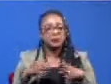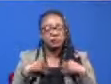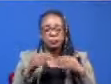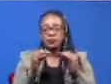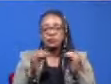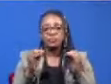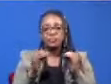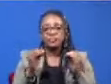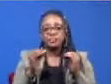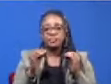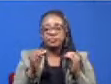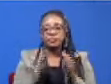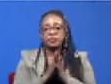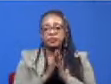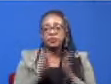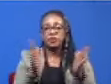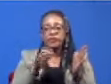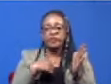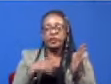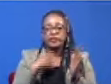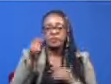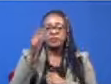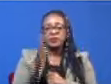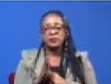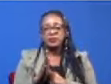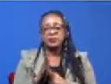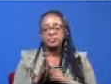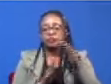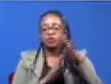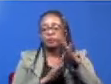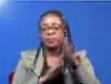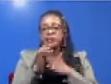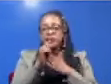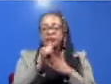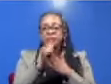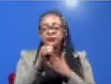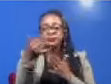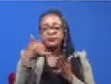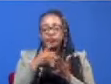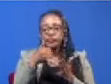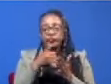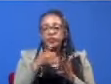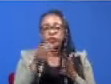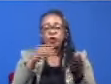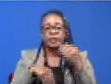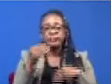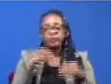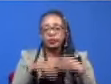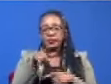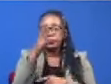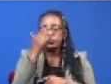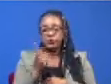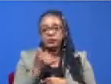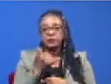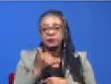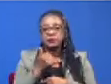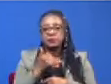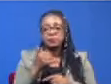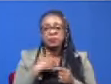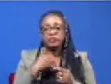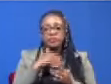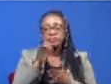seems to be a general feeling from Kenyans that the top leadership is involved in corruption, and that's why it is condoning